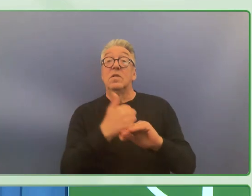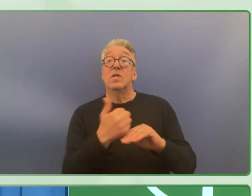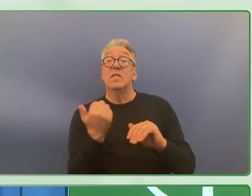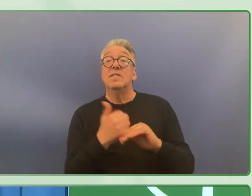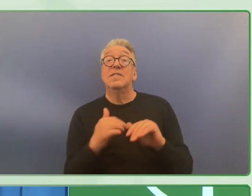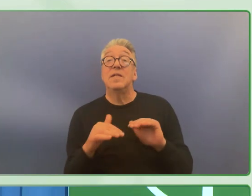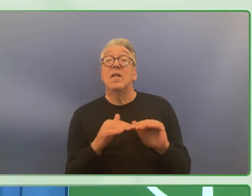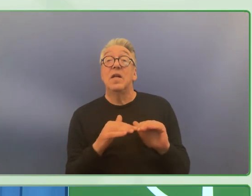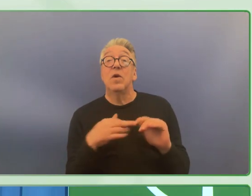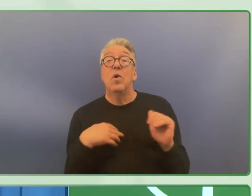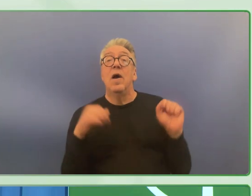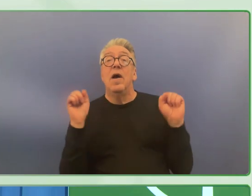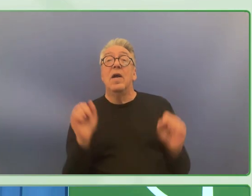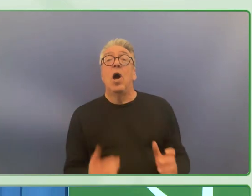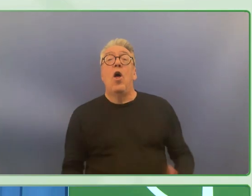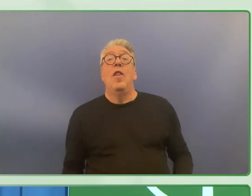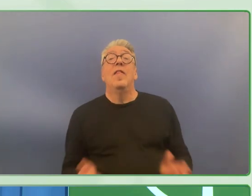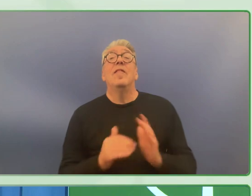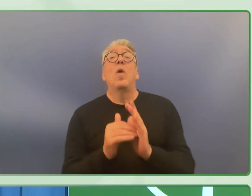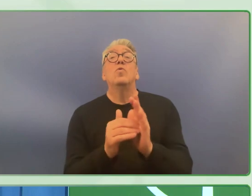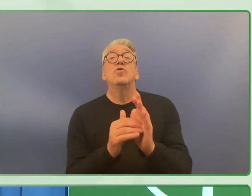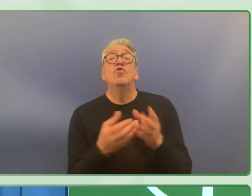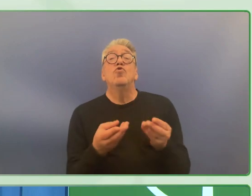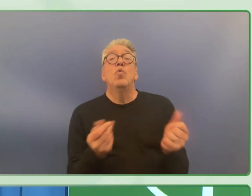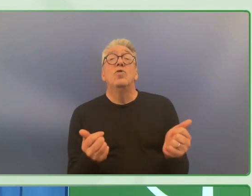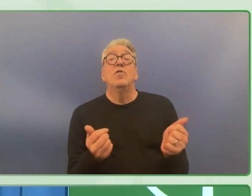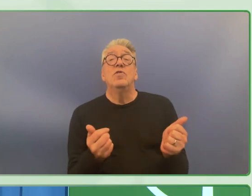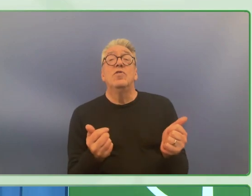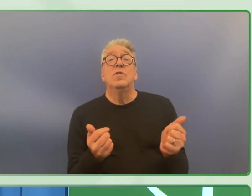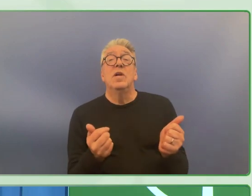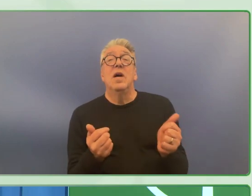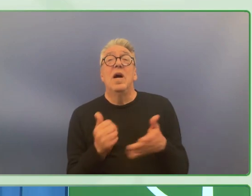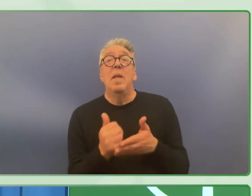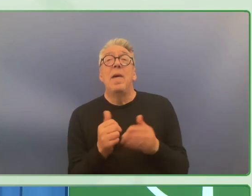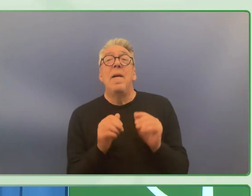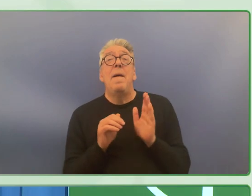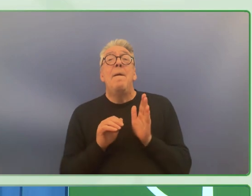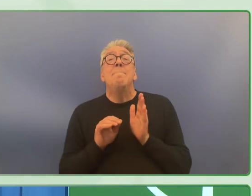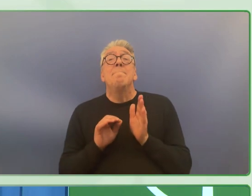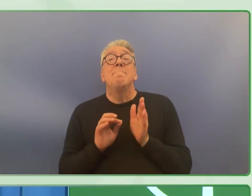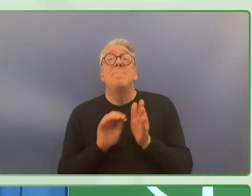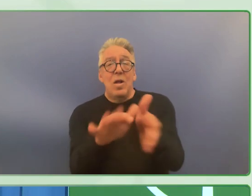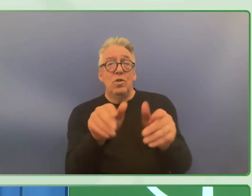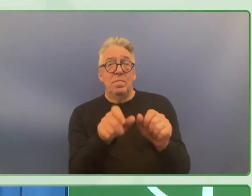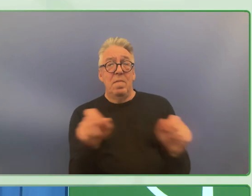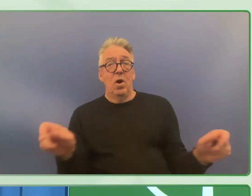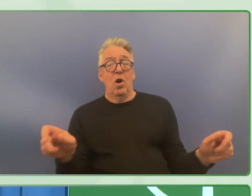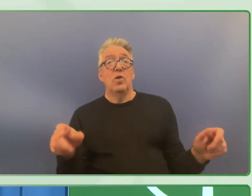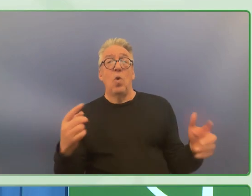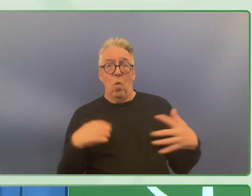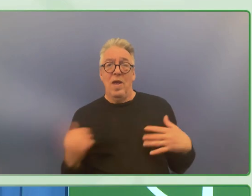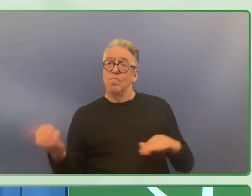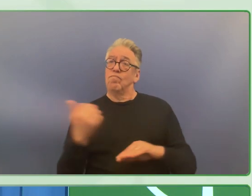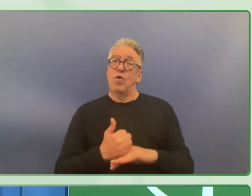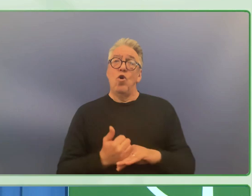of solutions that could help millions of people. So we divided the innovation process into 5 phases and wrote a